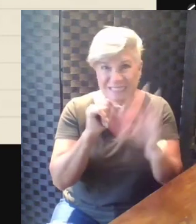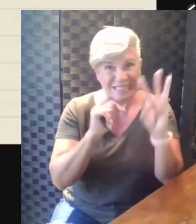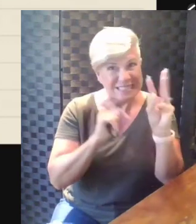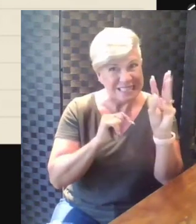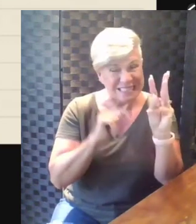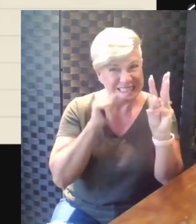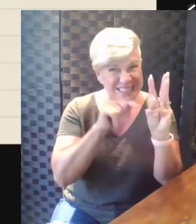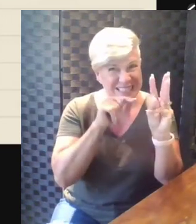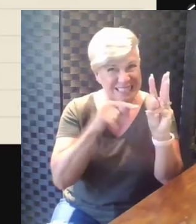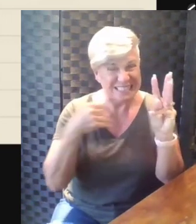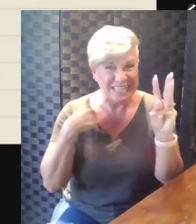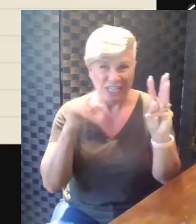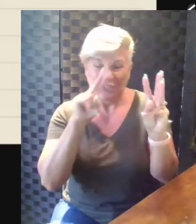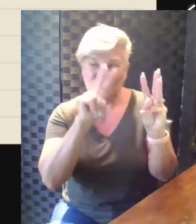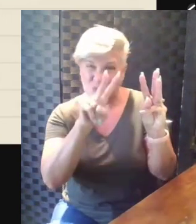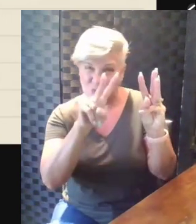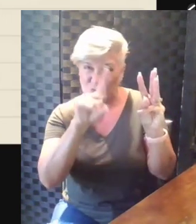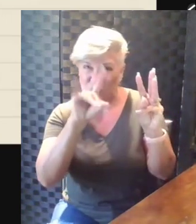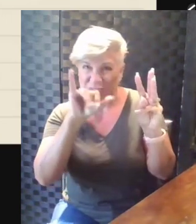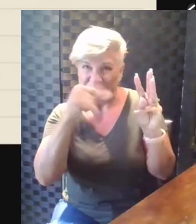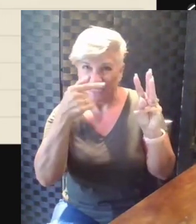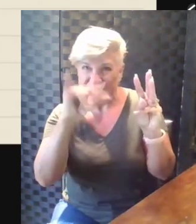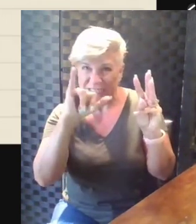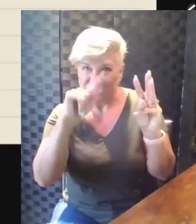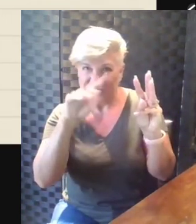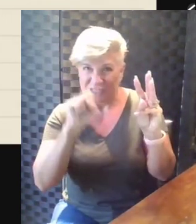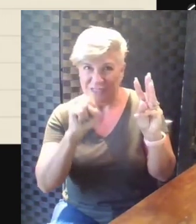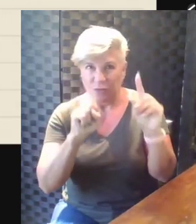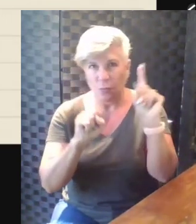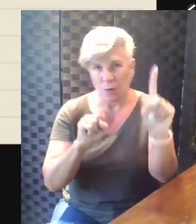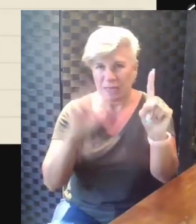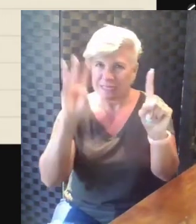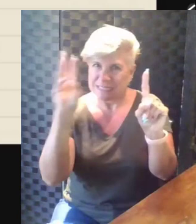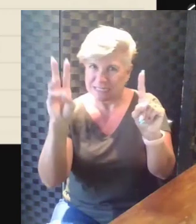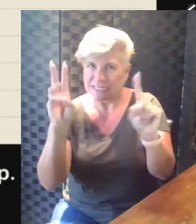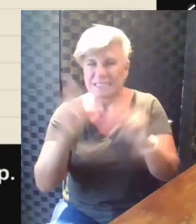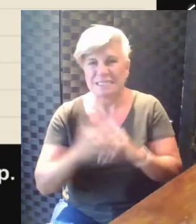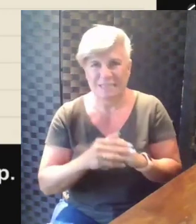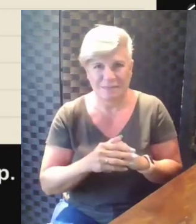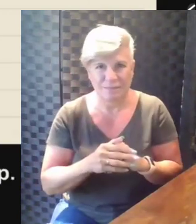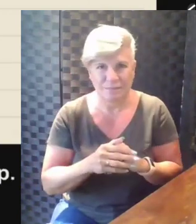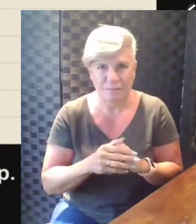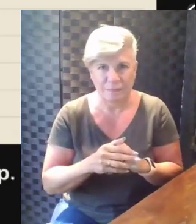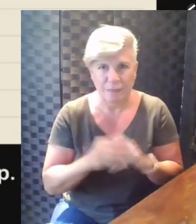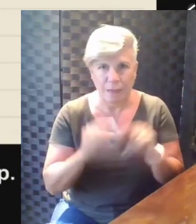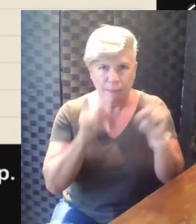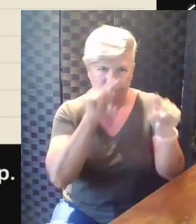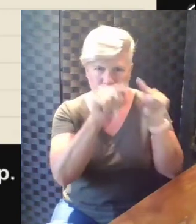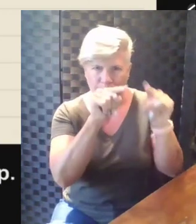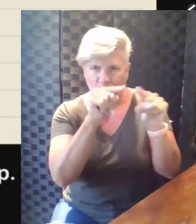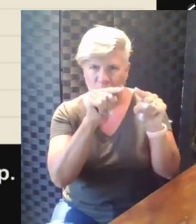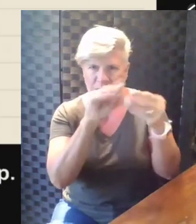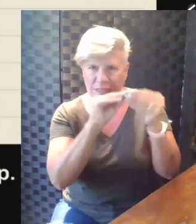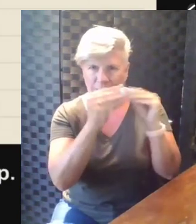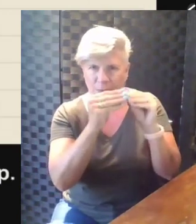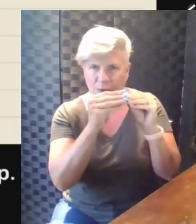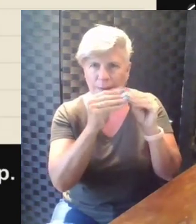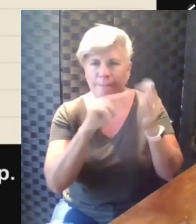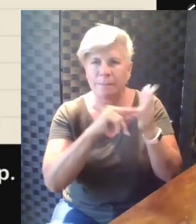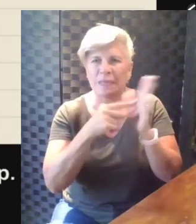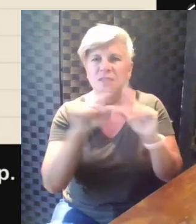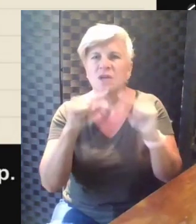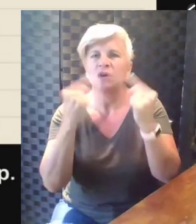The number 16 has 2 digits, 1 and 6. Each digit in a number stands for a